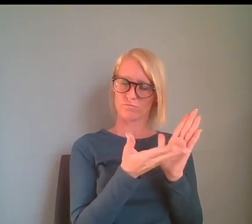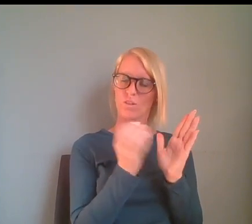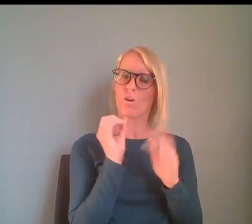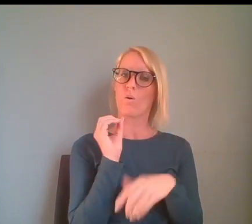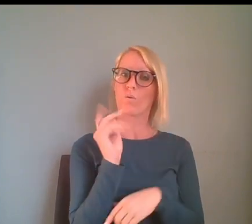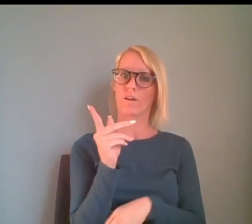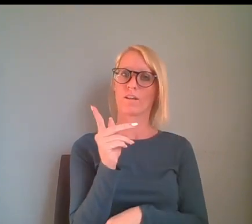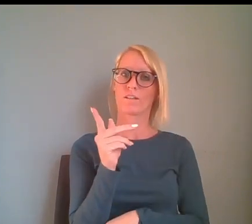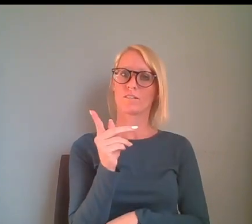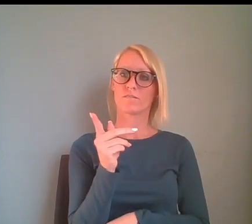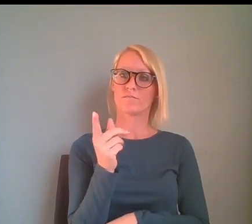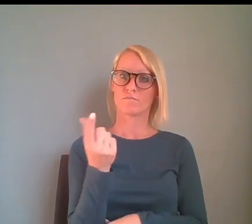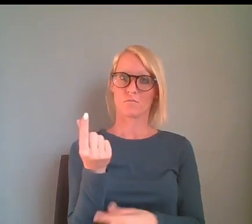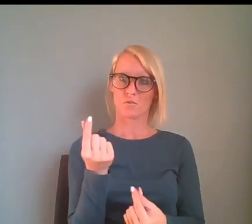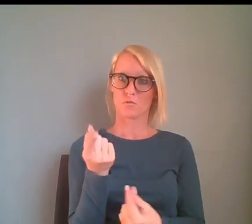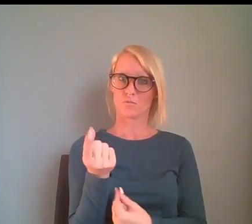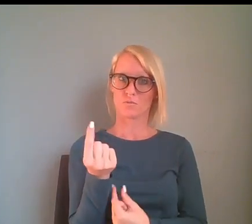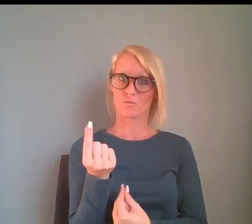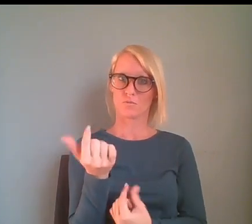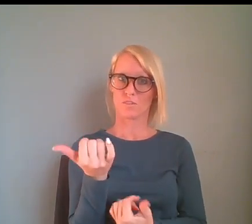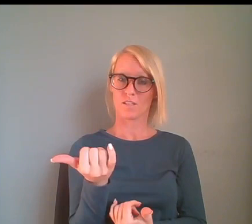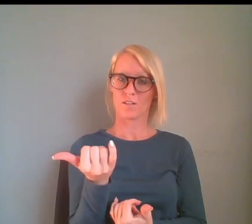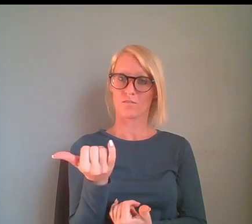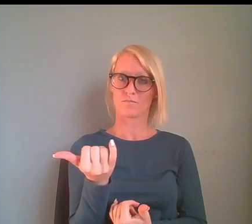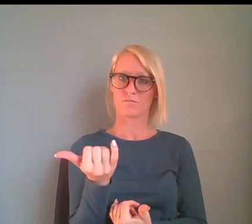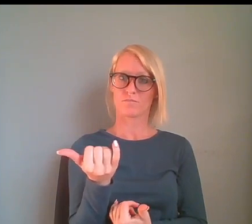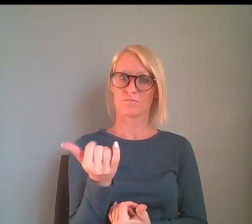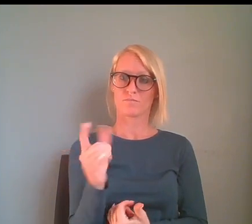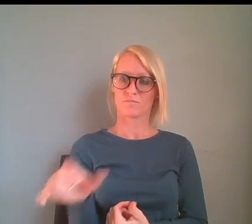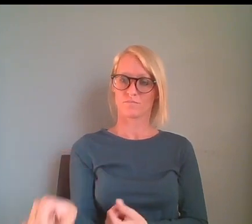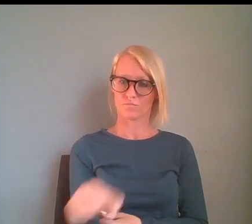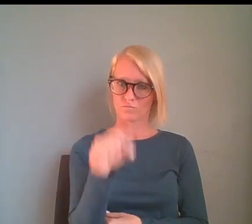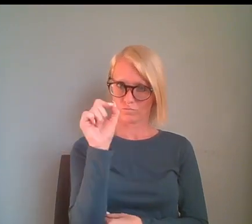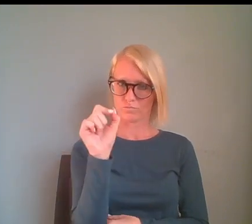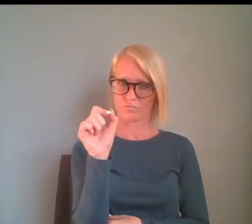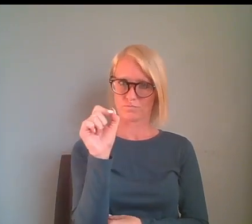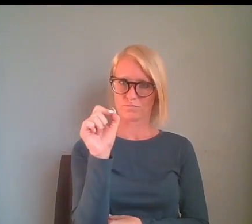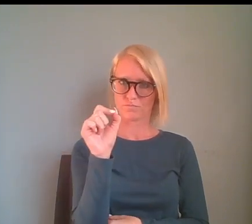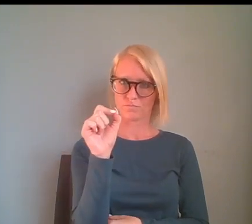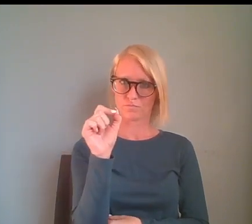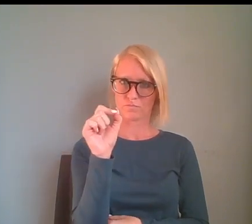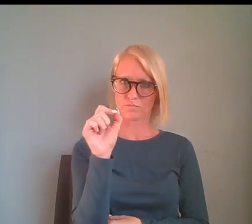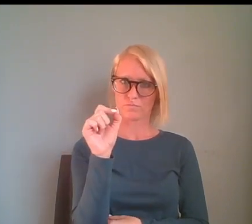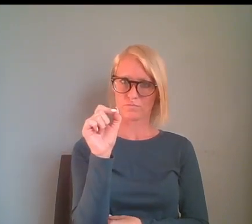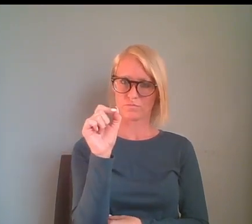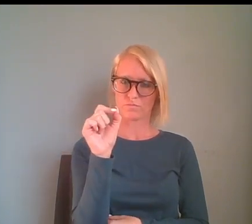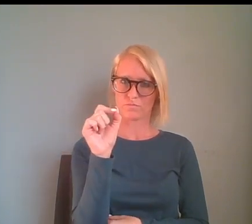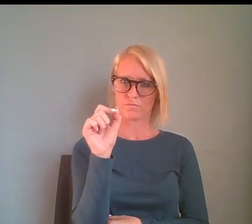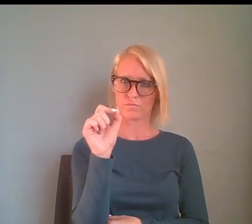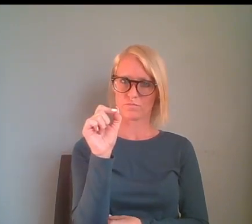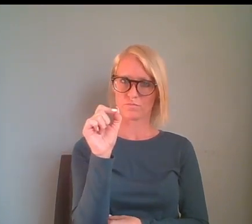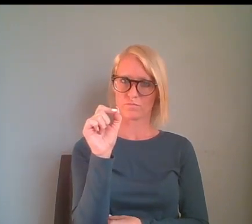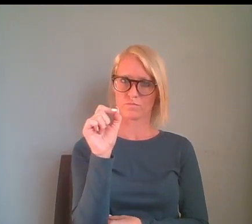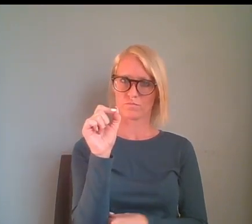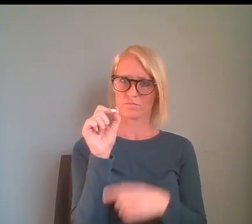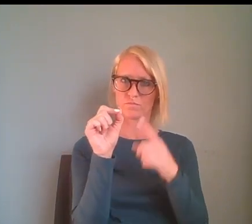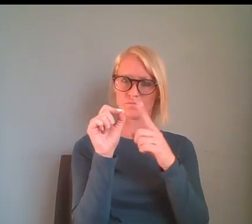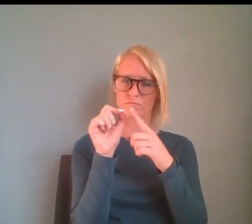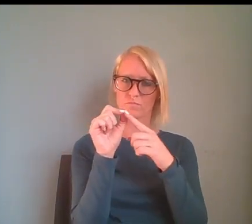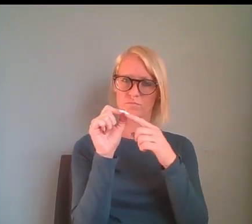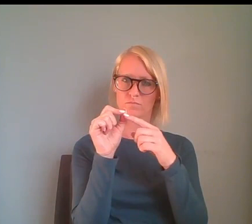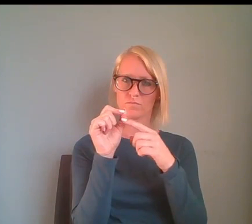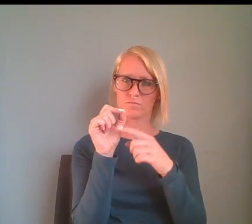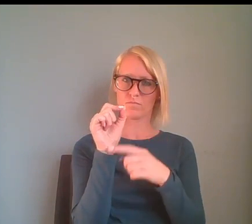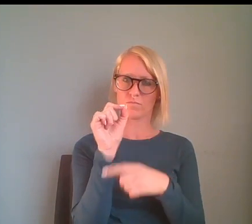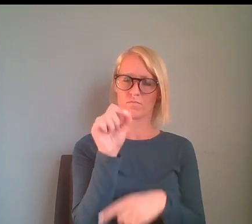Okay, you know what I'm gonna have you do right now is take your crayon, and I want you to take the blunt end and